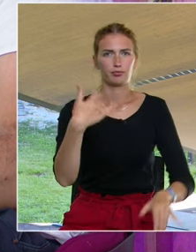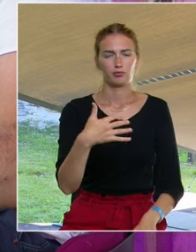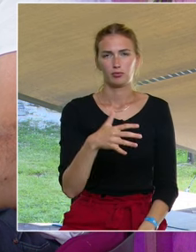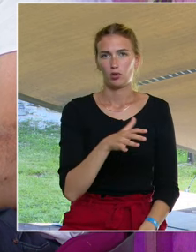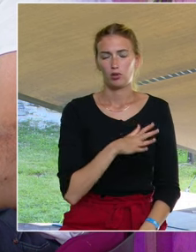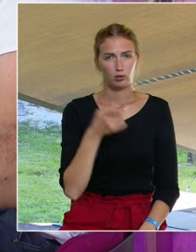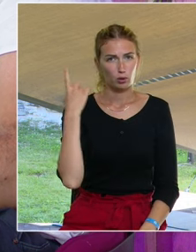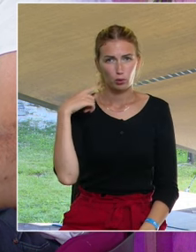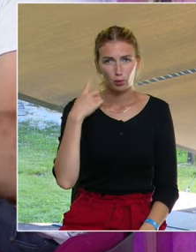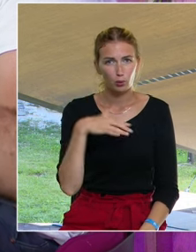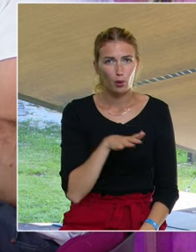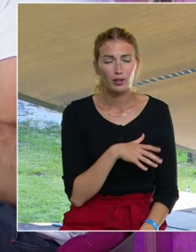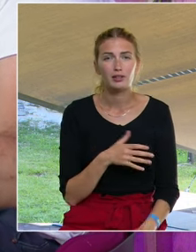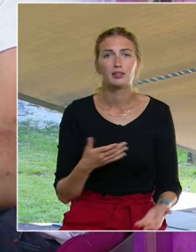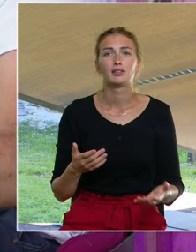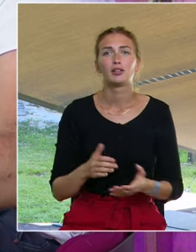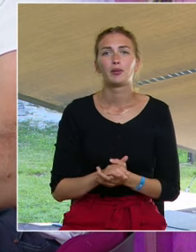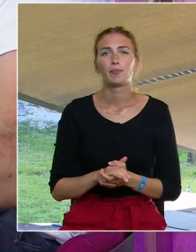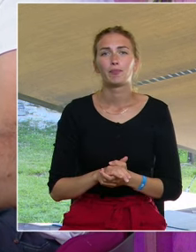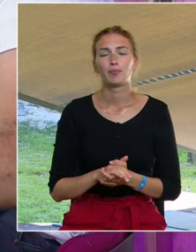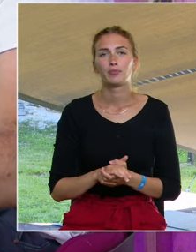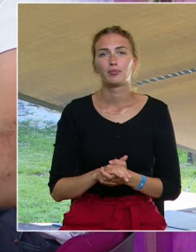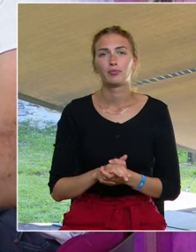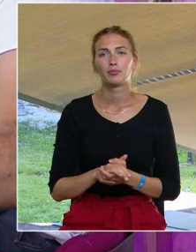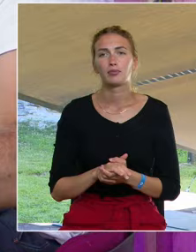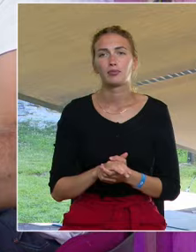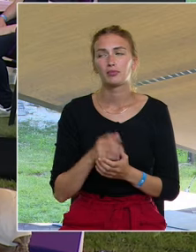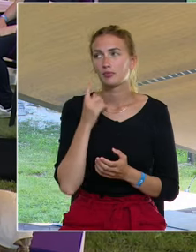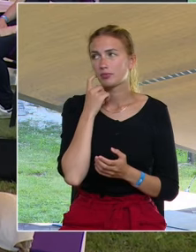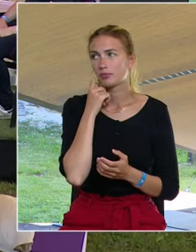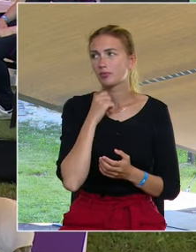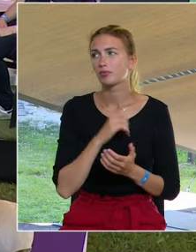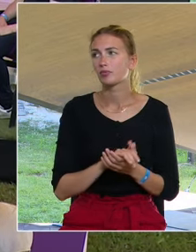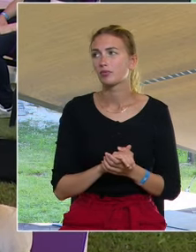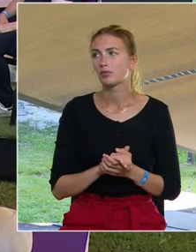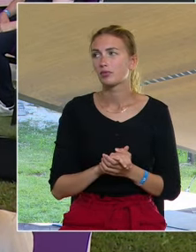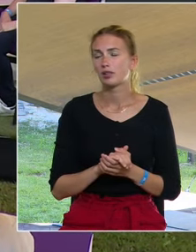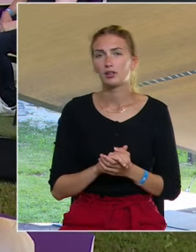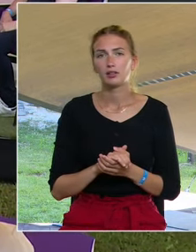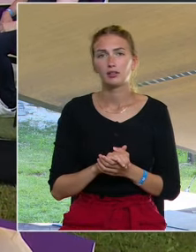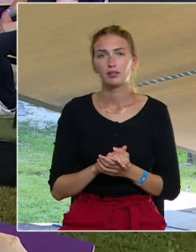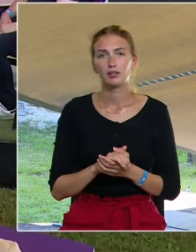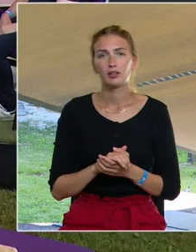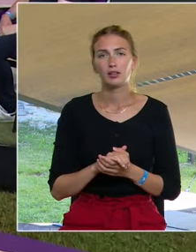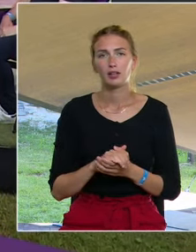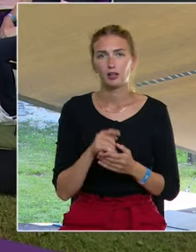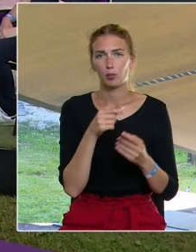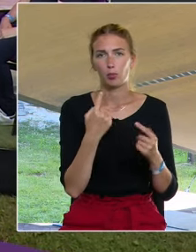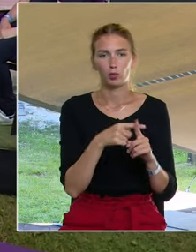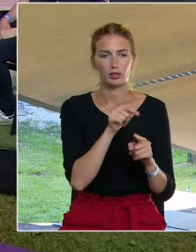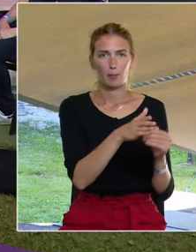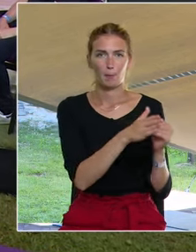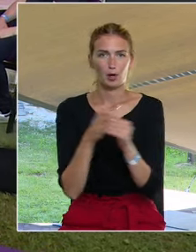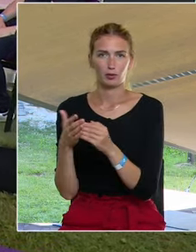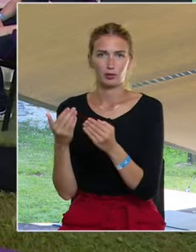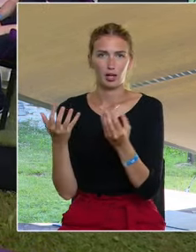crazy. Yeah, and how fast this went into a public lingo, right? Yeah, that too as well, yeah. But then what